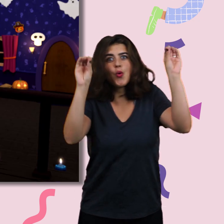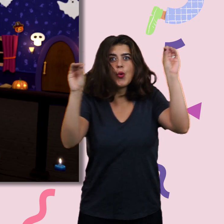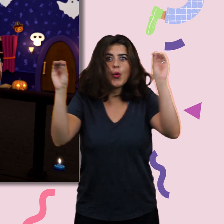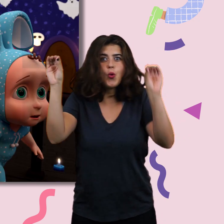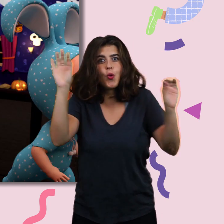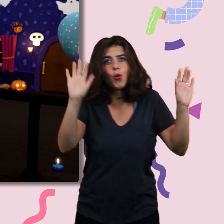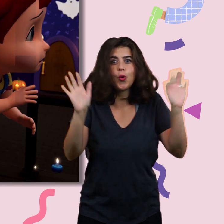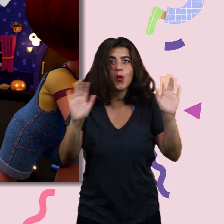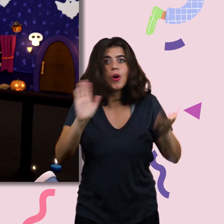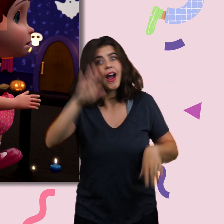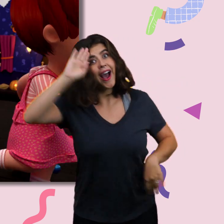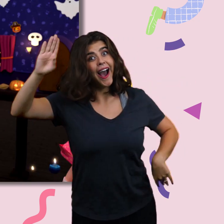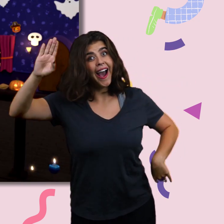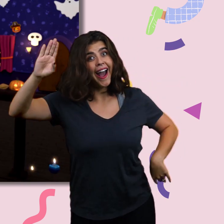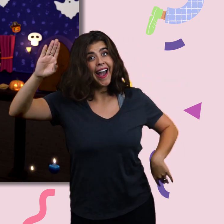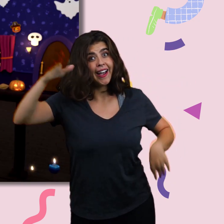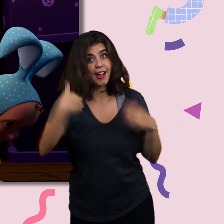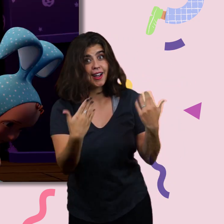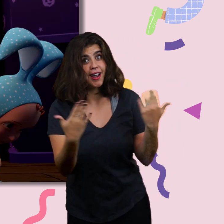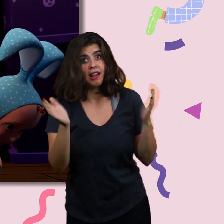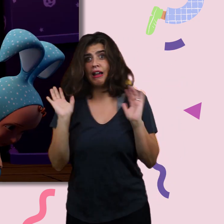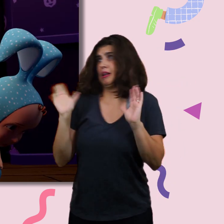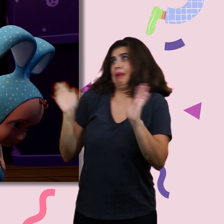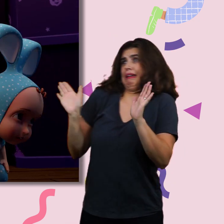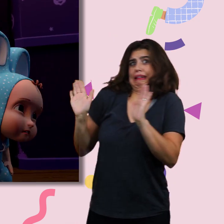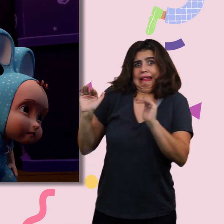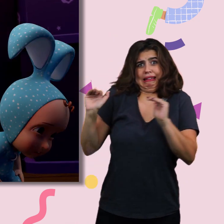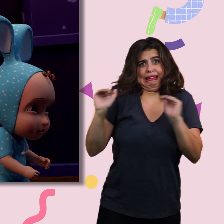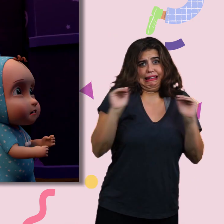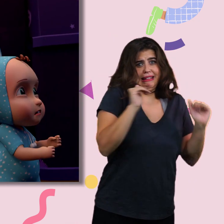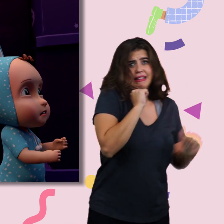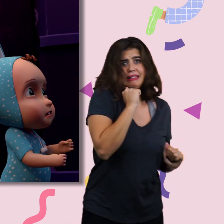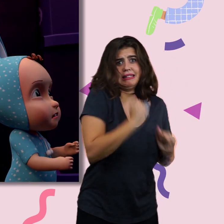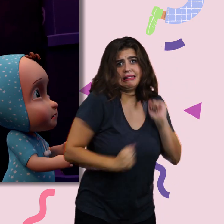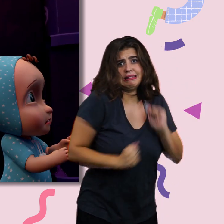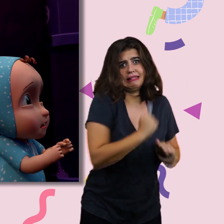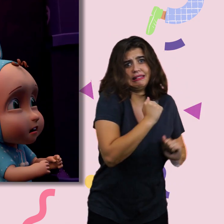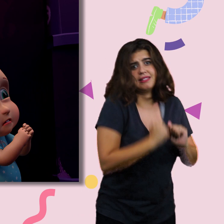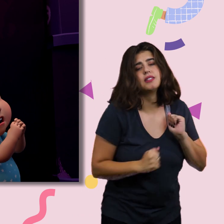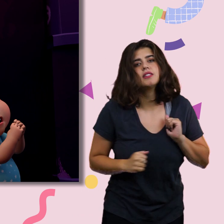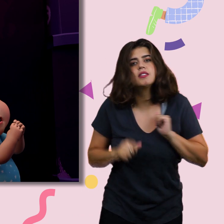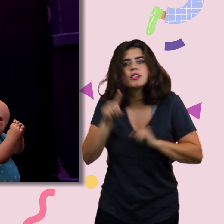Oh, hi! Bye-bye, ghost!